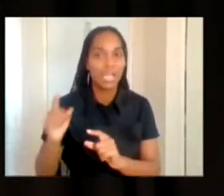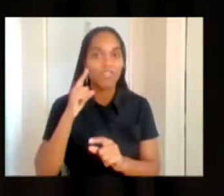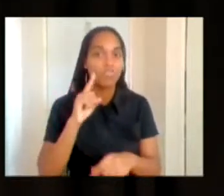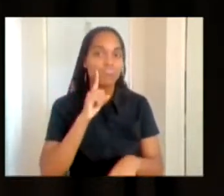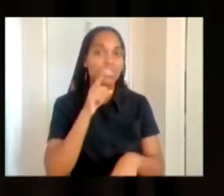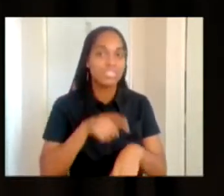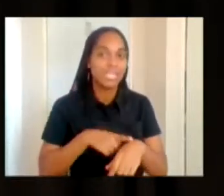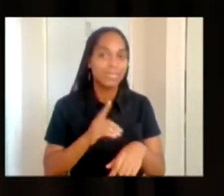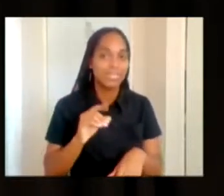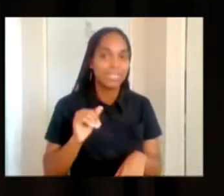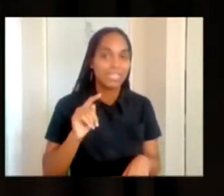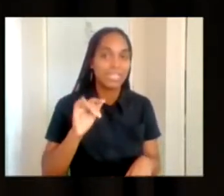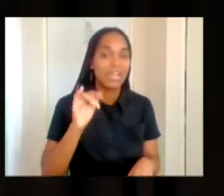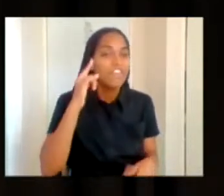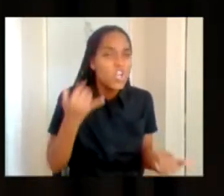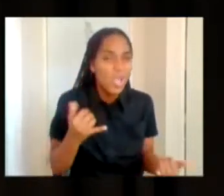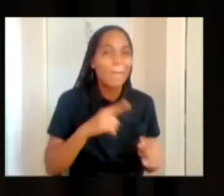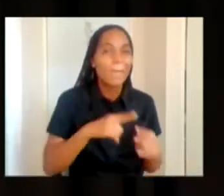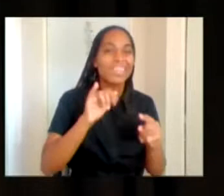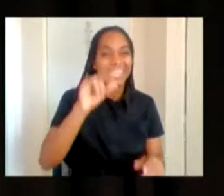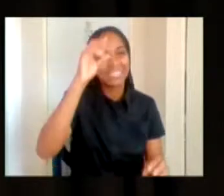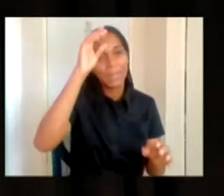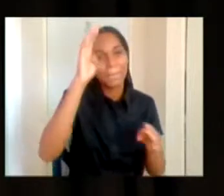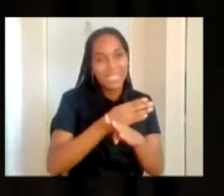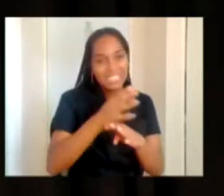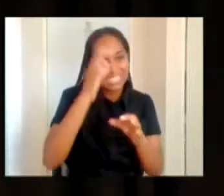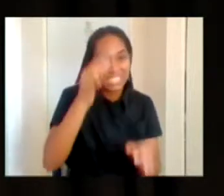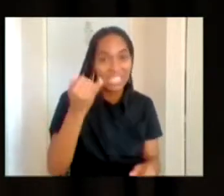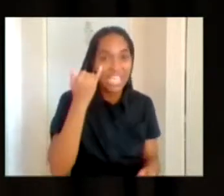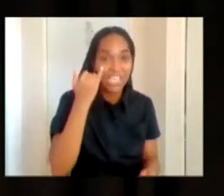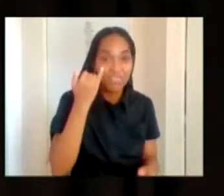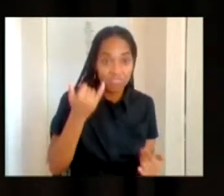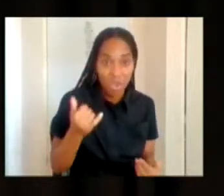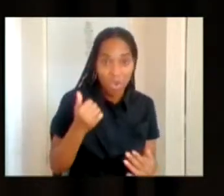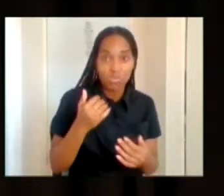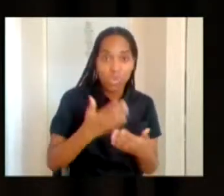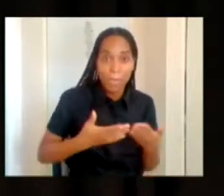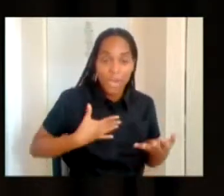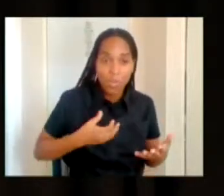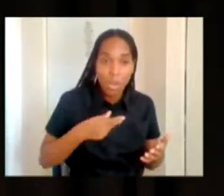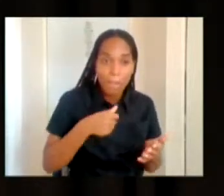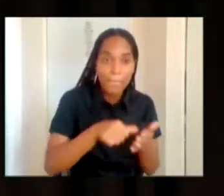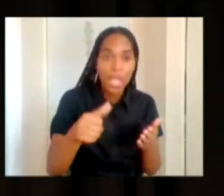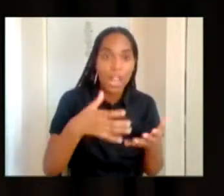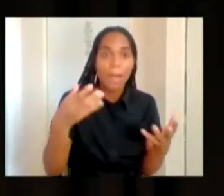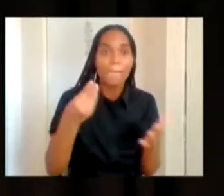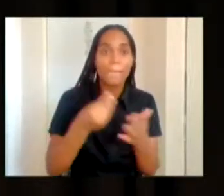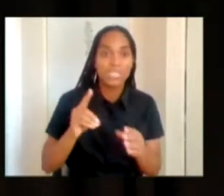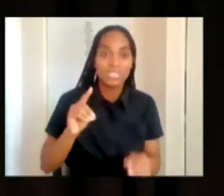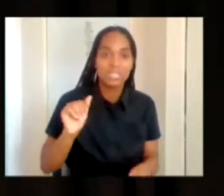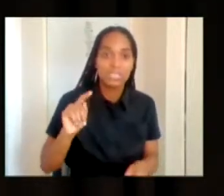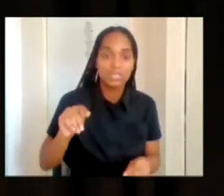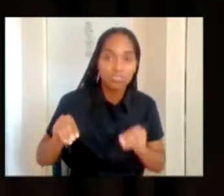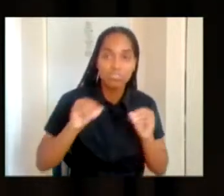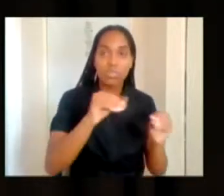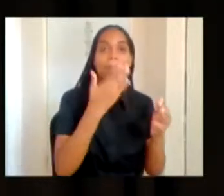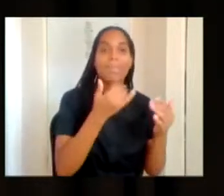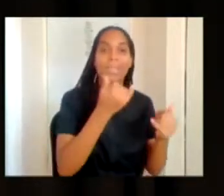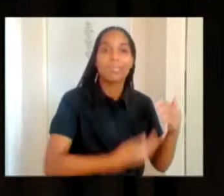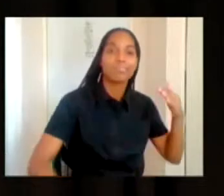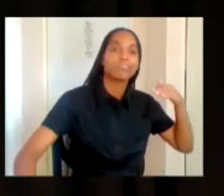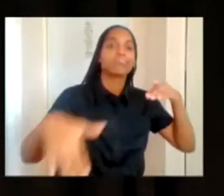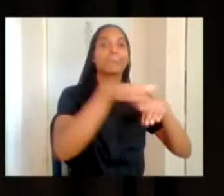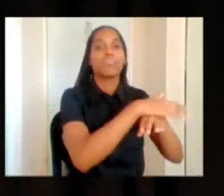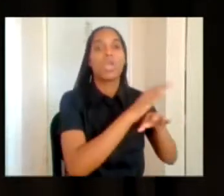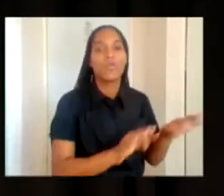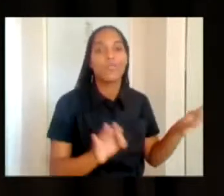really a business decision. If all of a sudden somebody's going to pay you a lot of money to put in data, then maybe that takes precedence over some of your